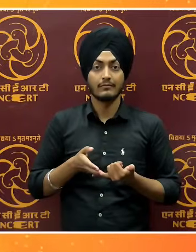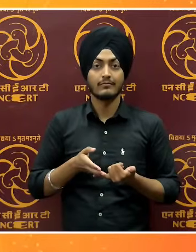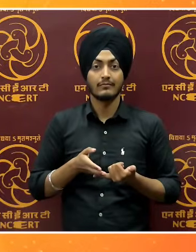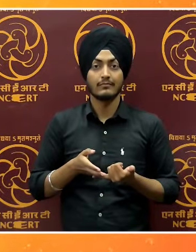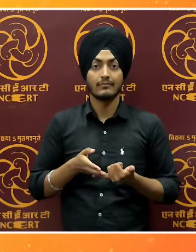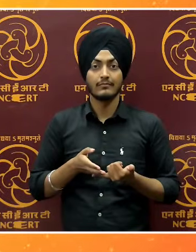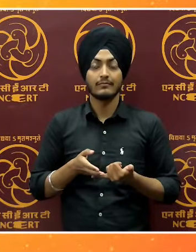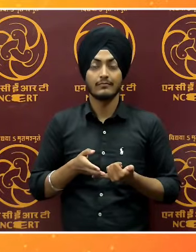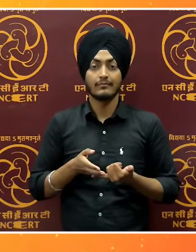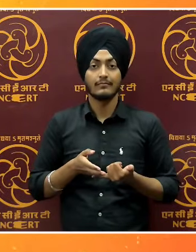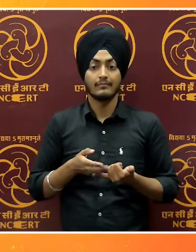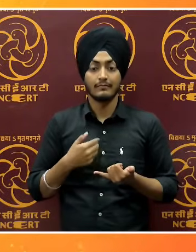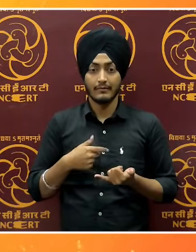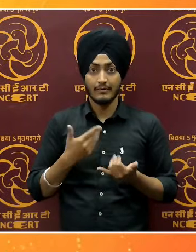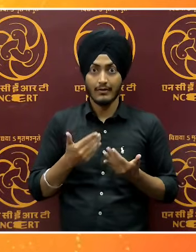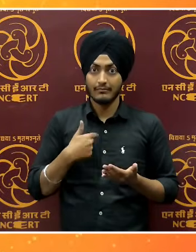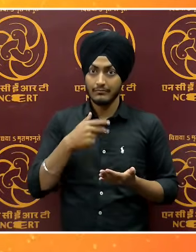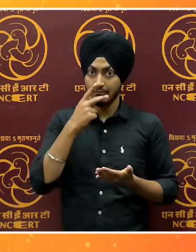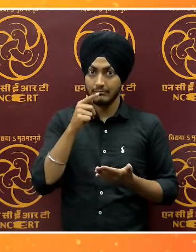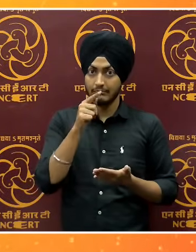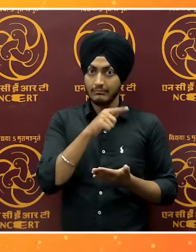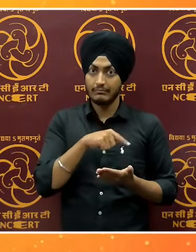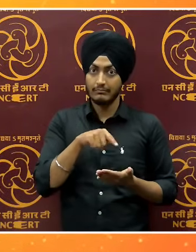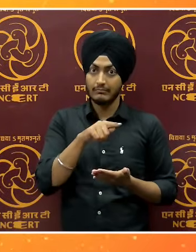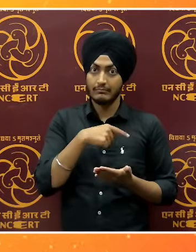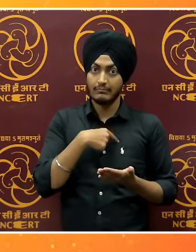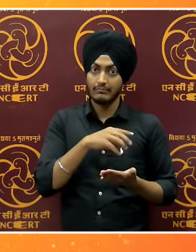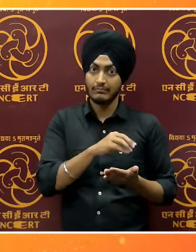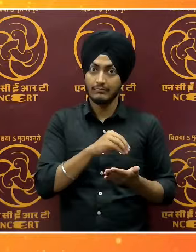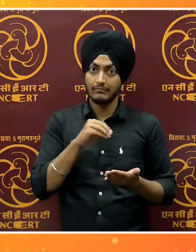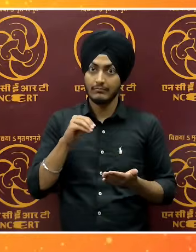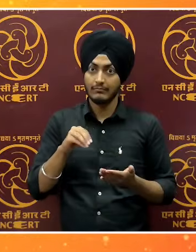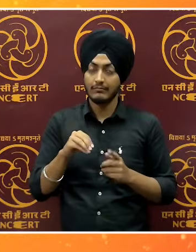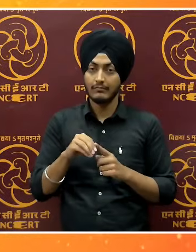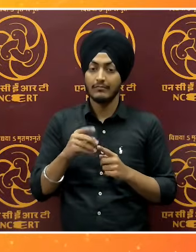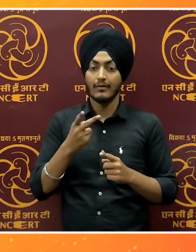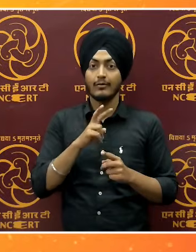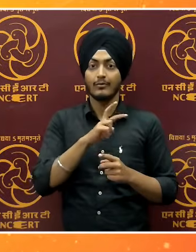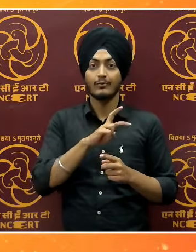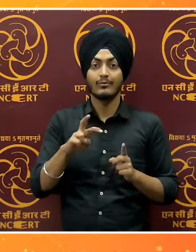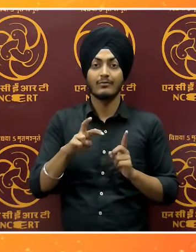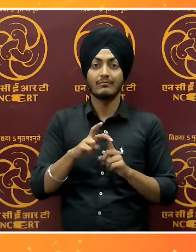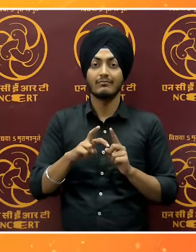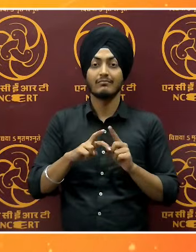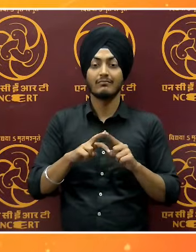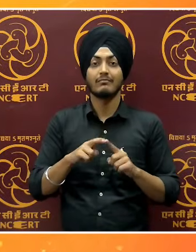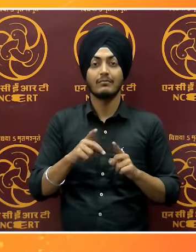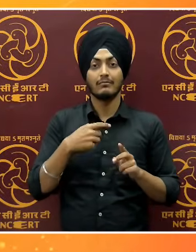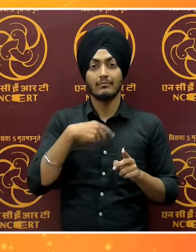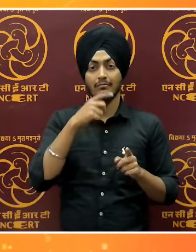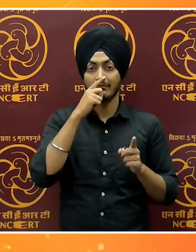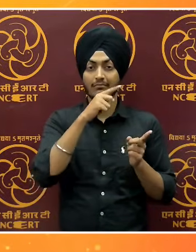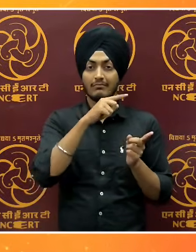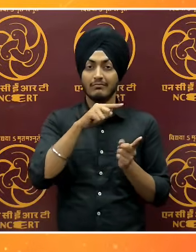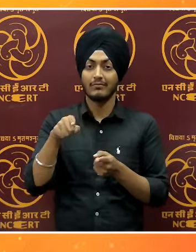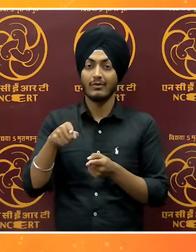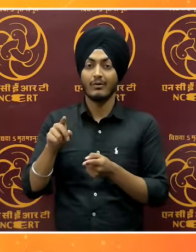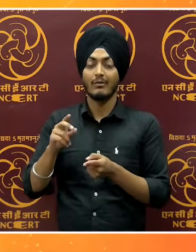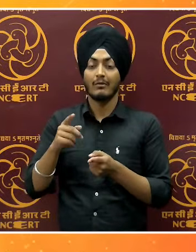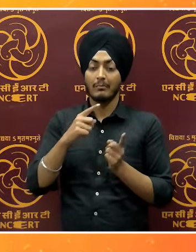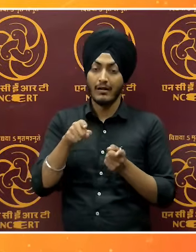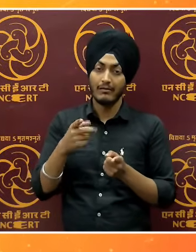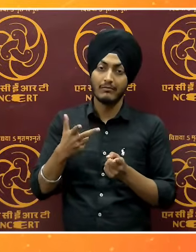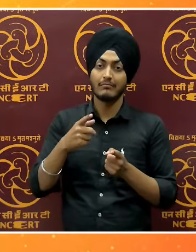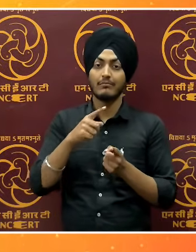I am taking this area. Look at these two lines, whether they are parallel or non-parallel. They are